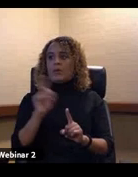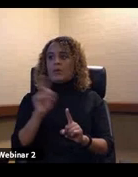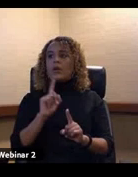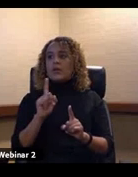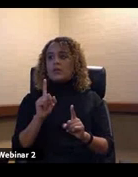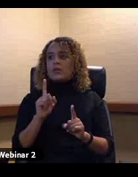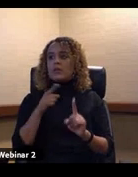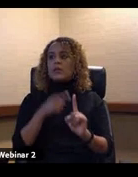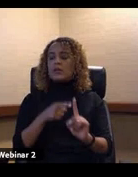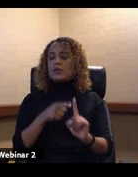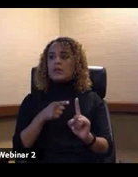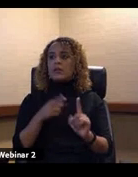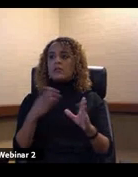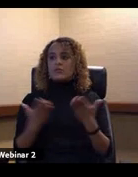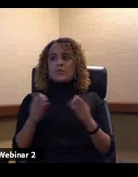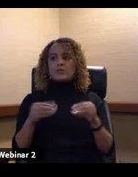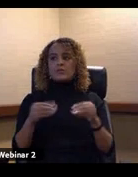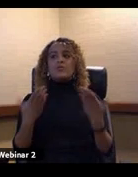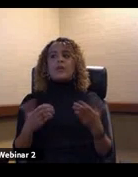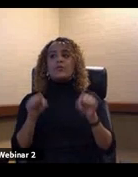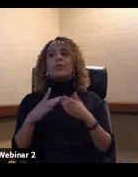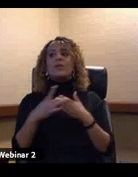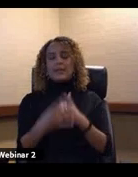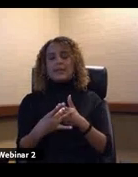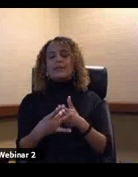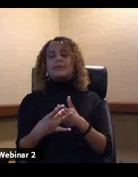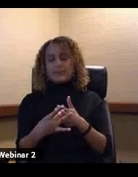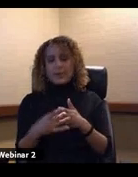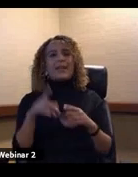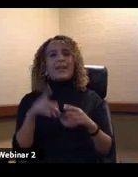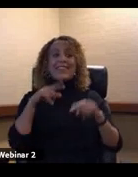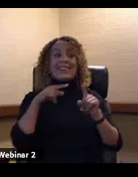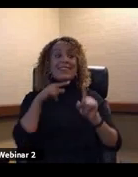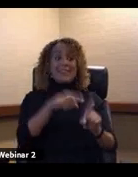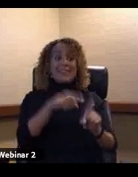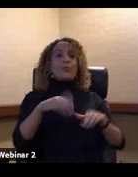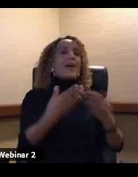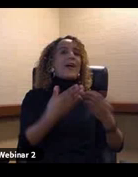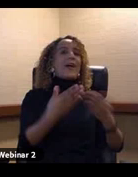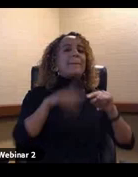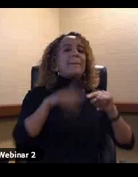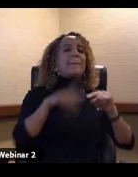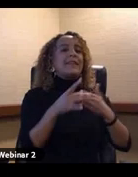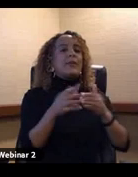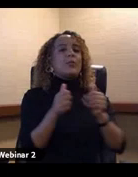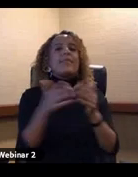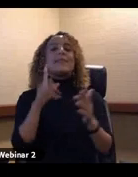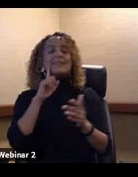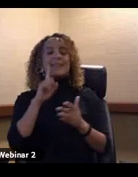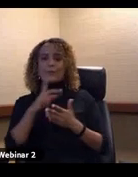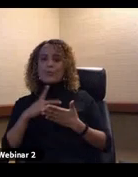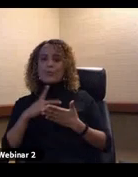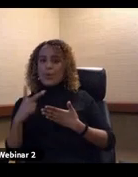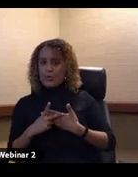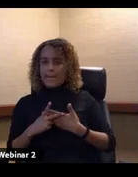lead. But a traditional victim service provider can't just be the lead and happen to partner with a deaf